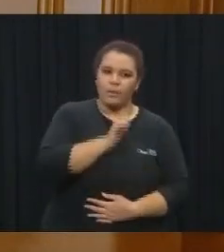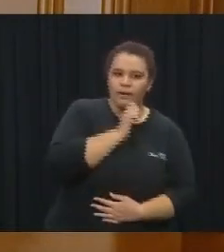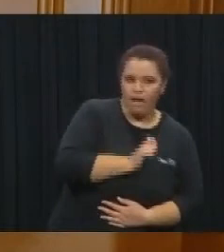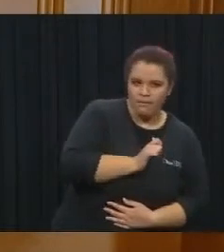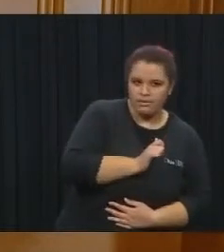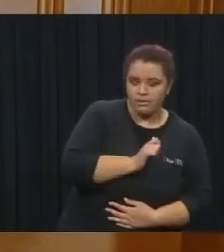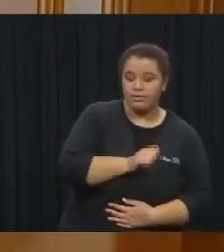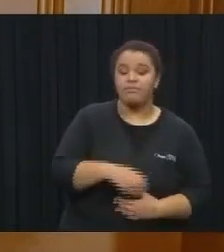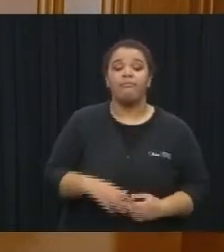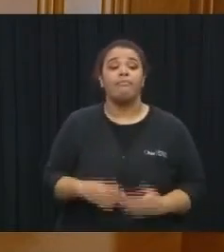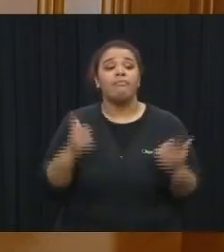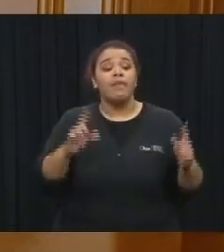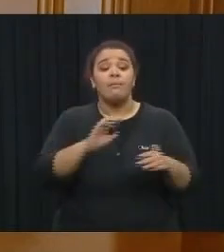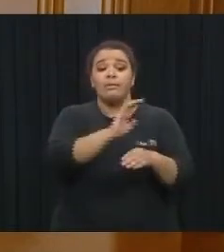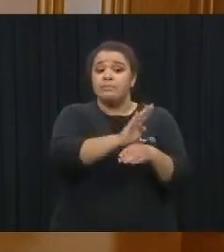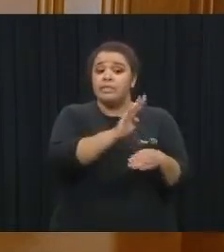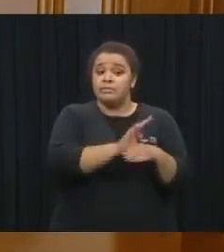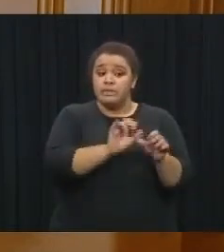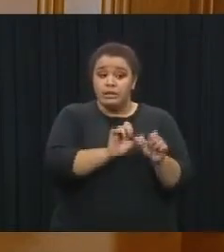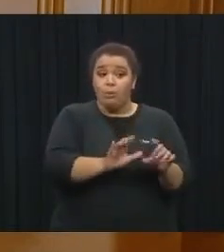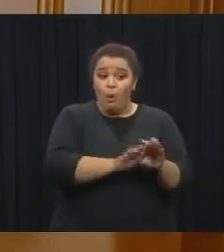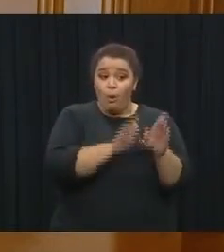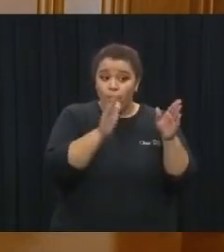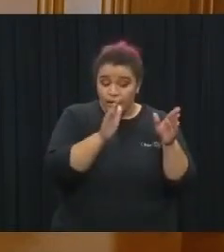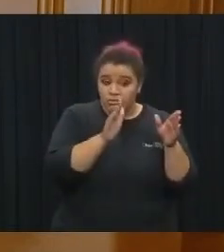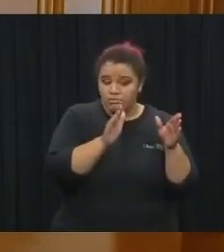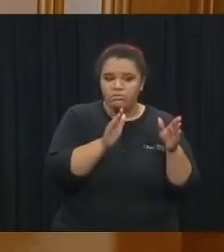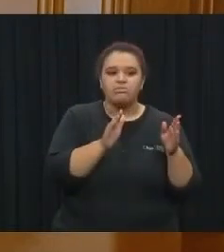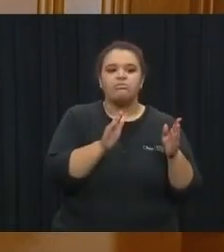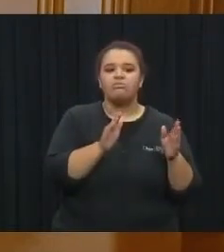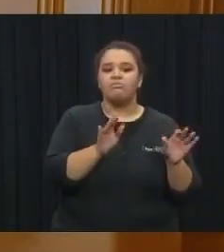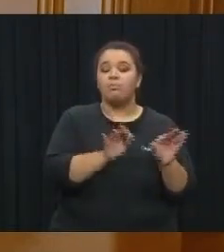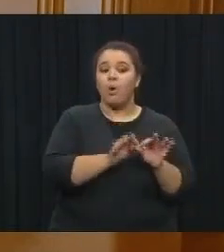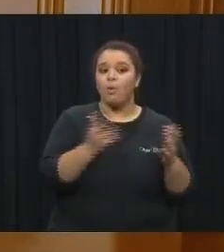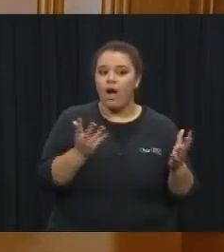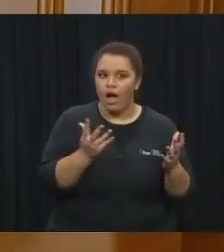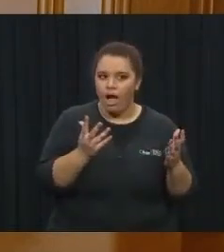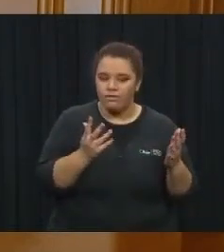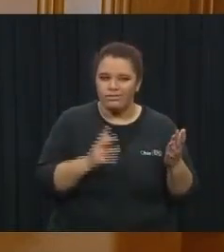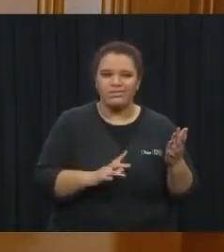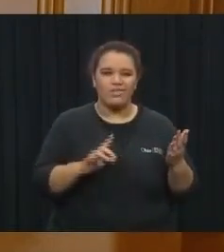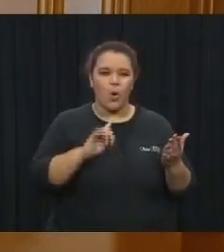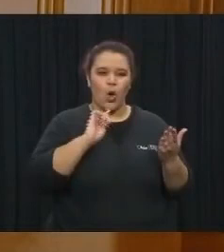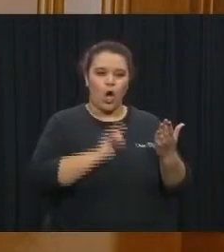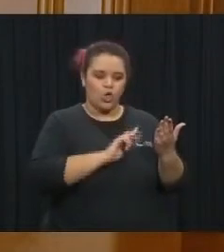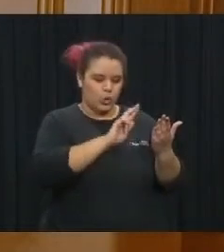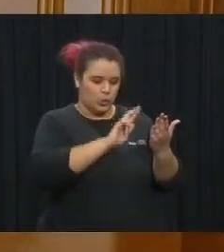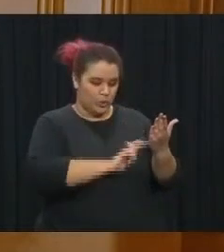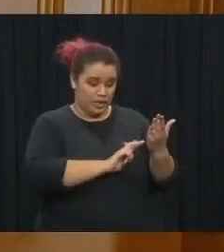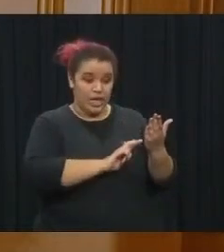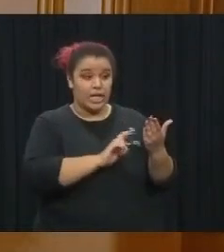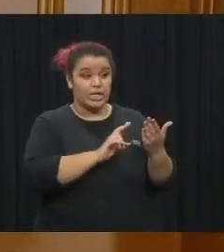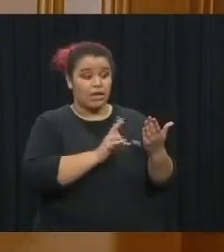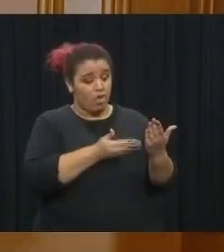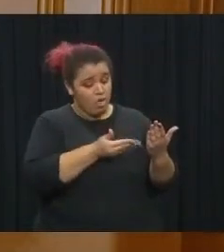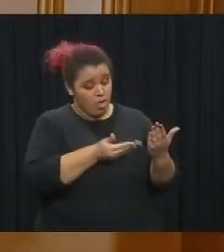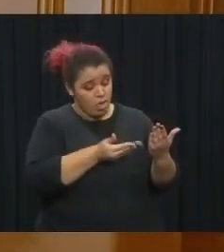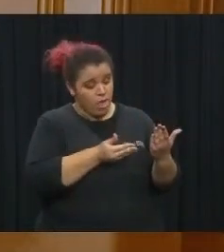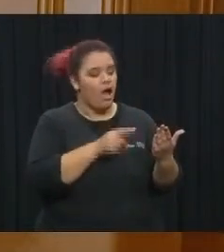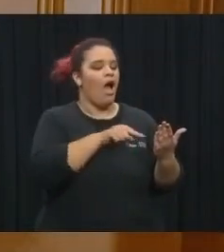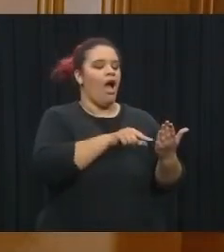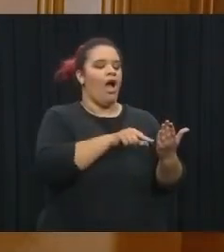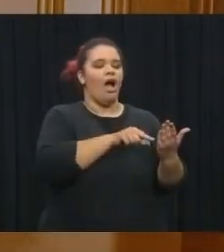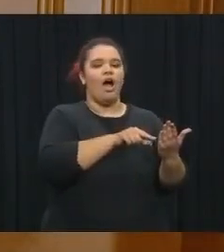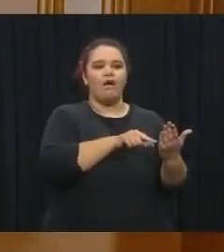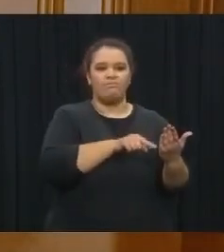need to look at that part of it, that part of the order, which has to do with how they keep their employees safe. I mean,